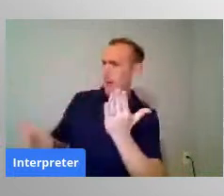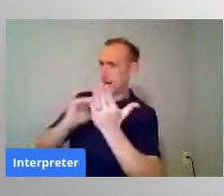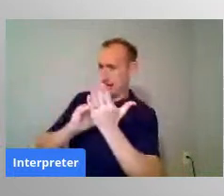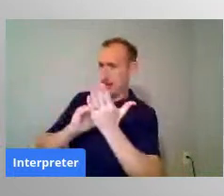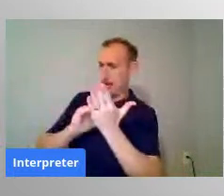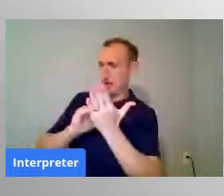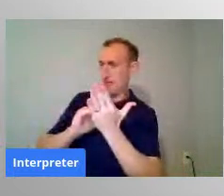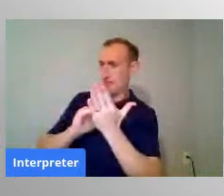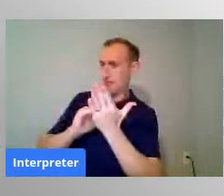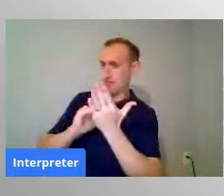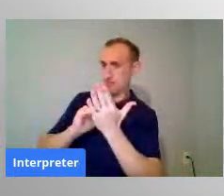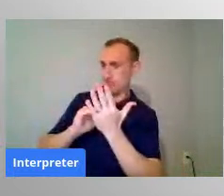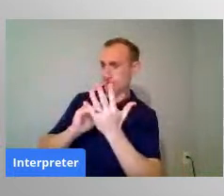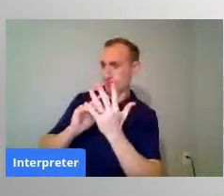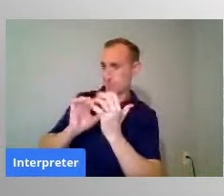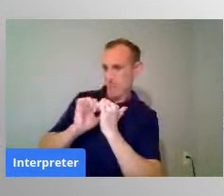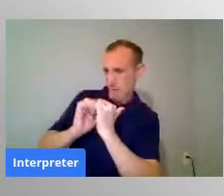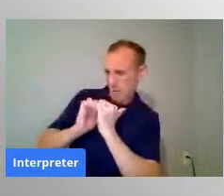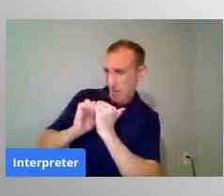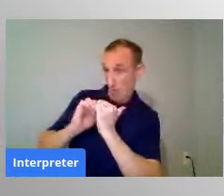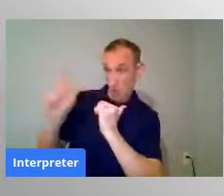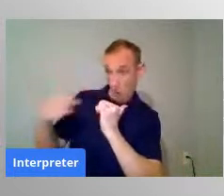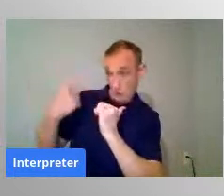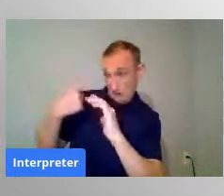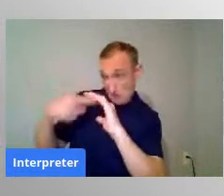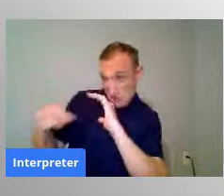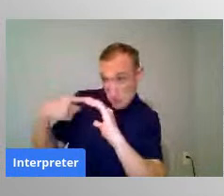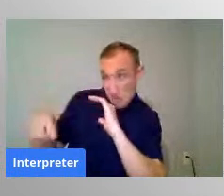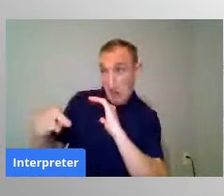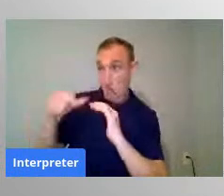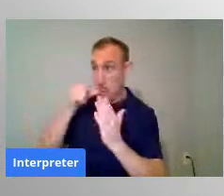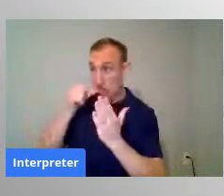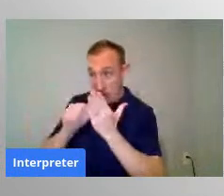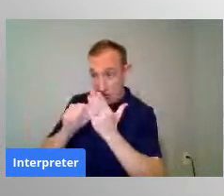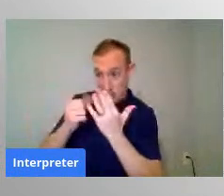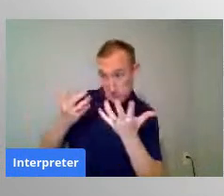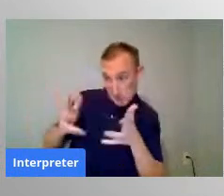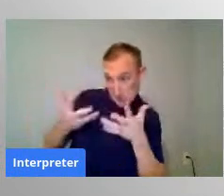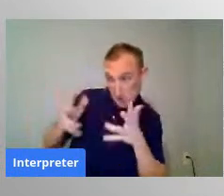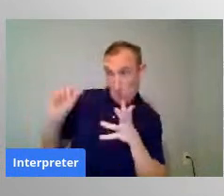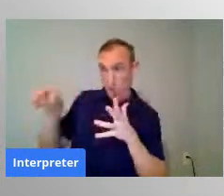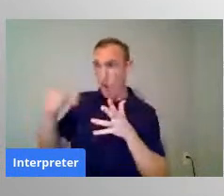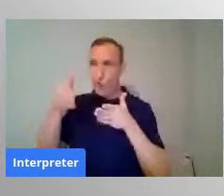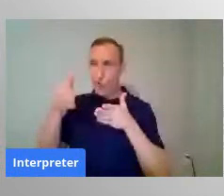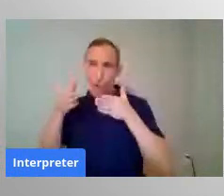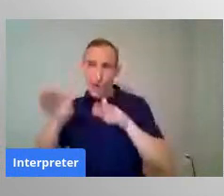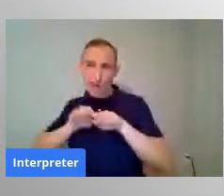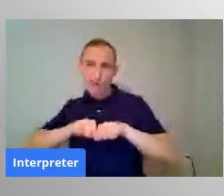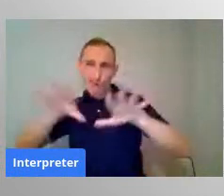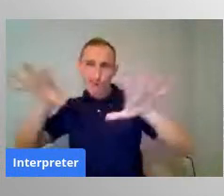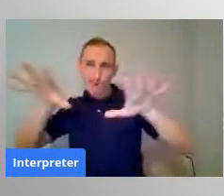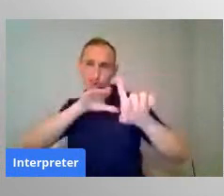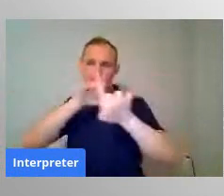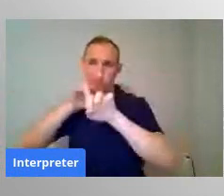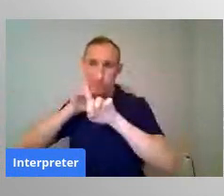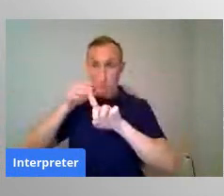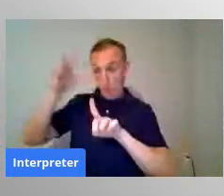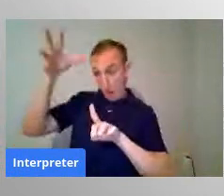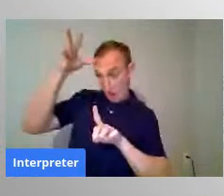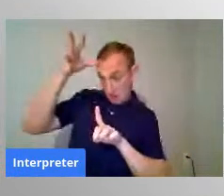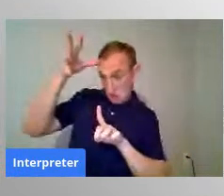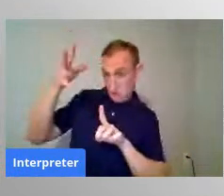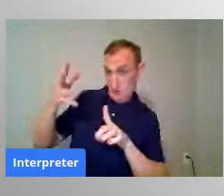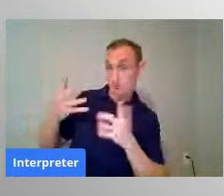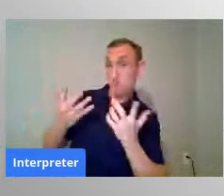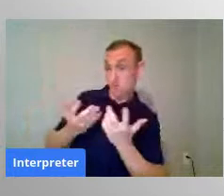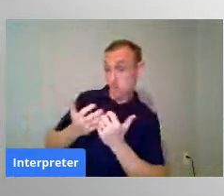emails? I mean, parents communicate with the school system in many different avenues. And I feel like we're missing